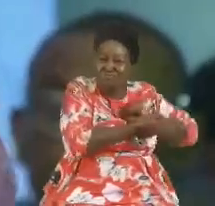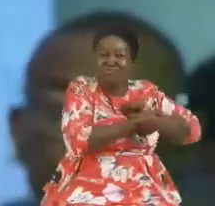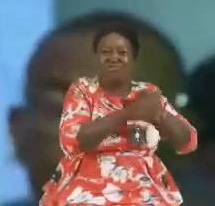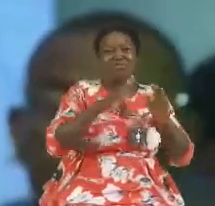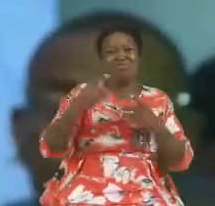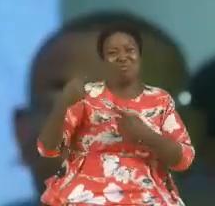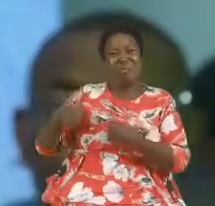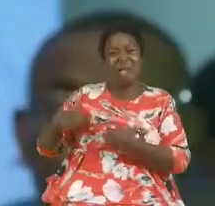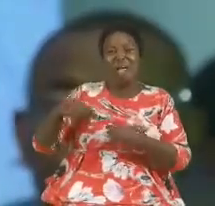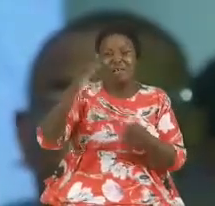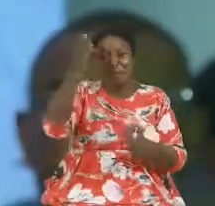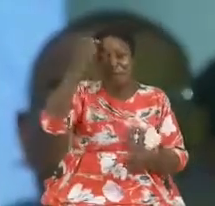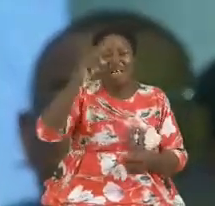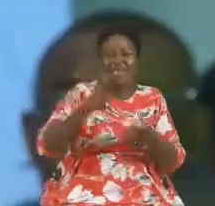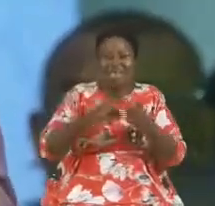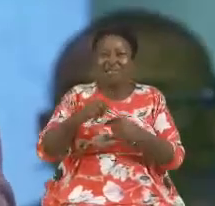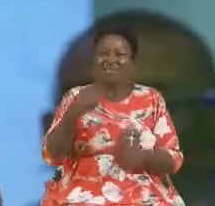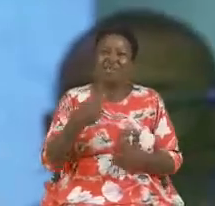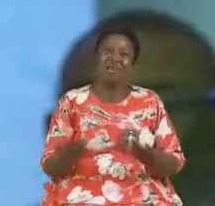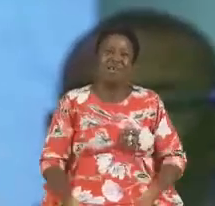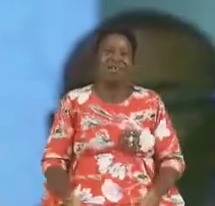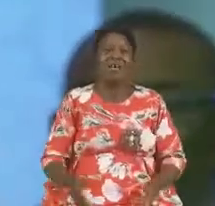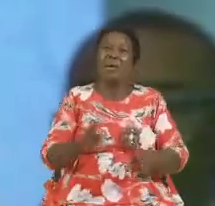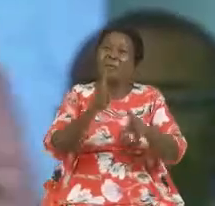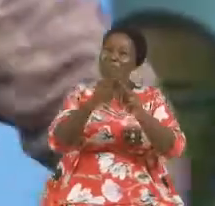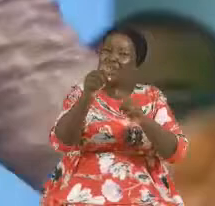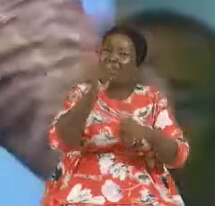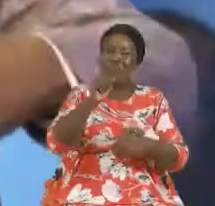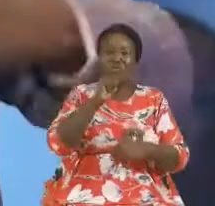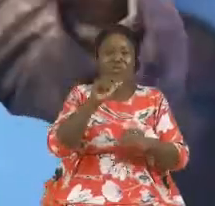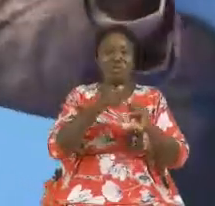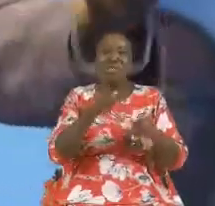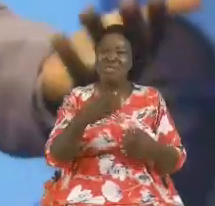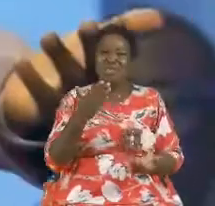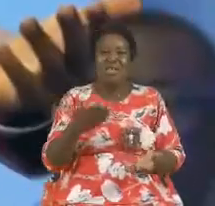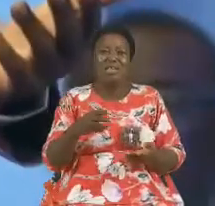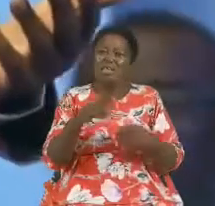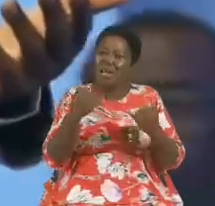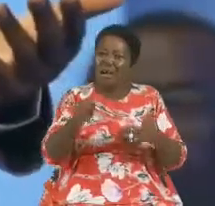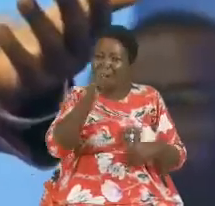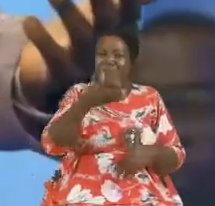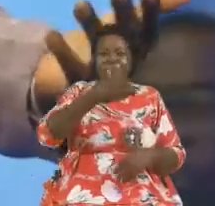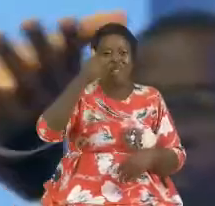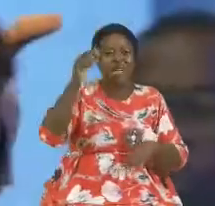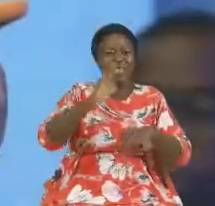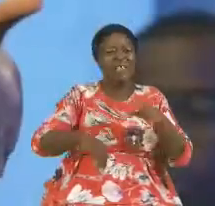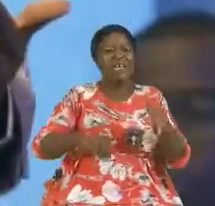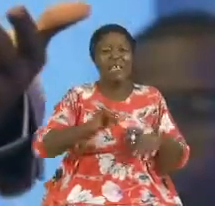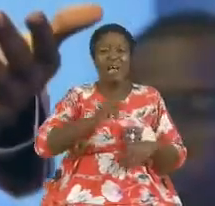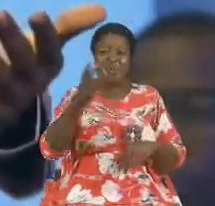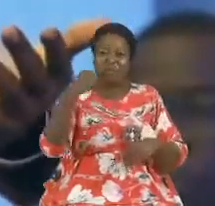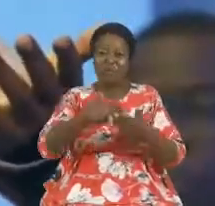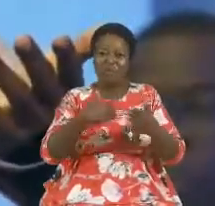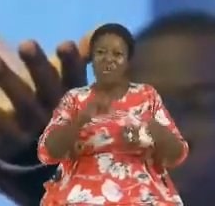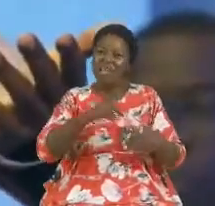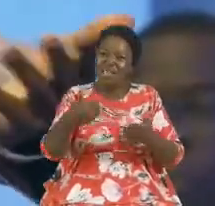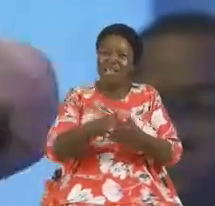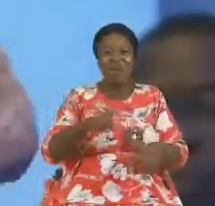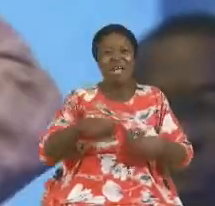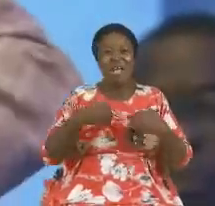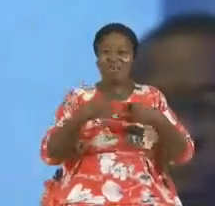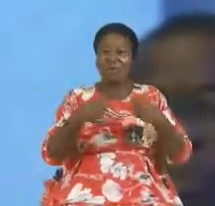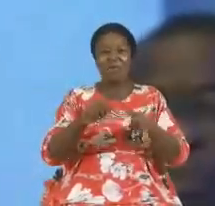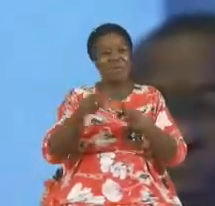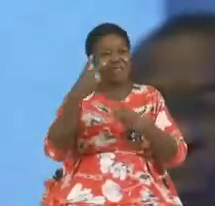hear that, it crosses your mind. You say, but I'm not doing a good thing. I'm better than I was